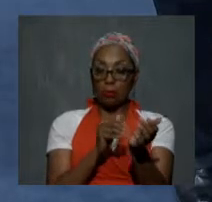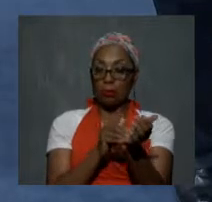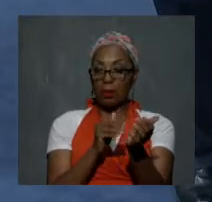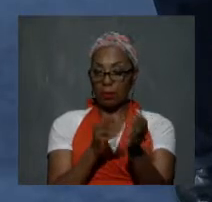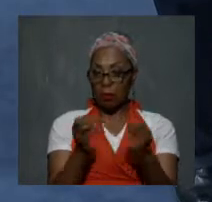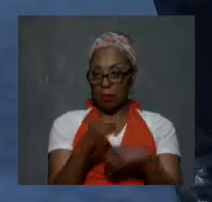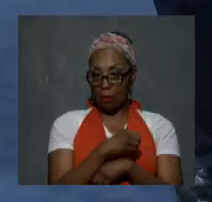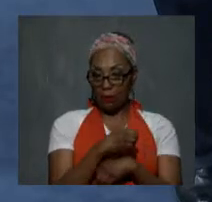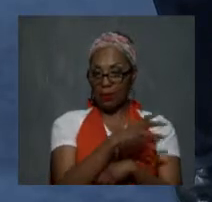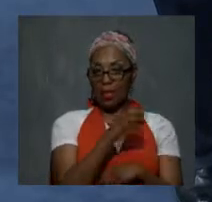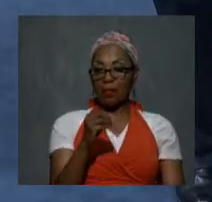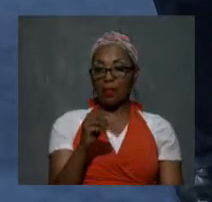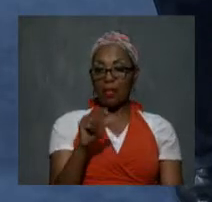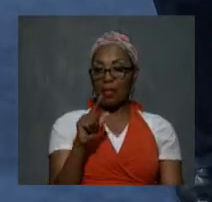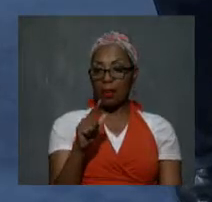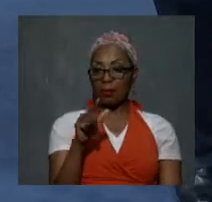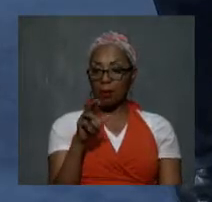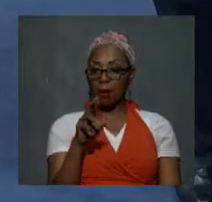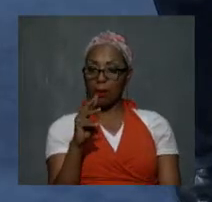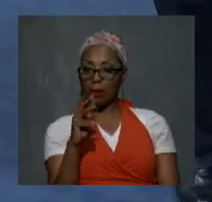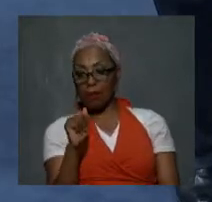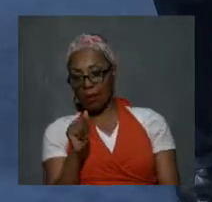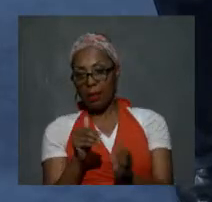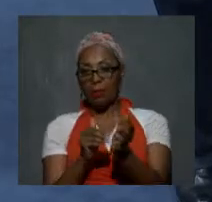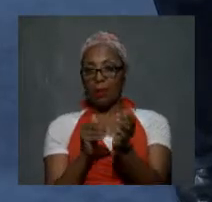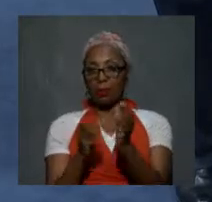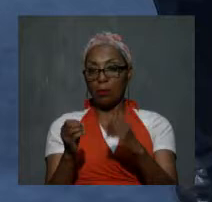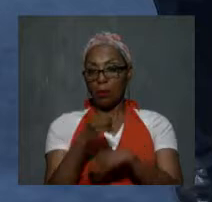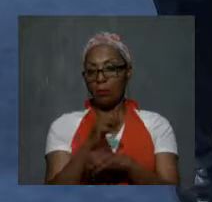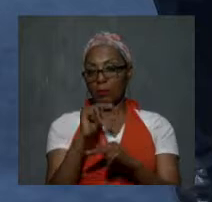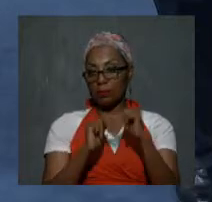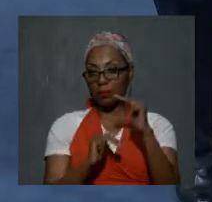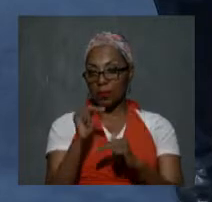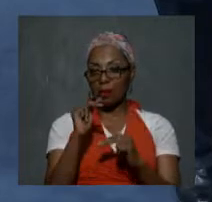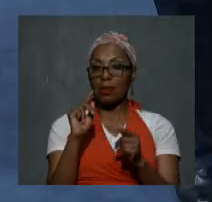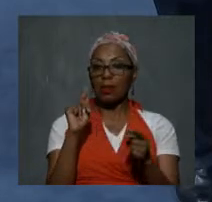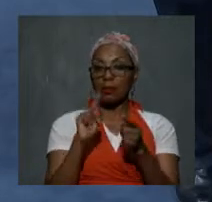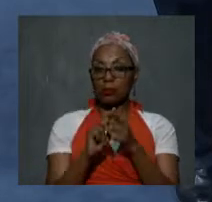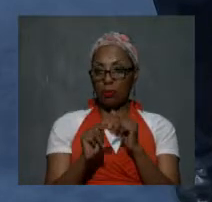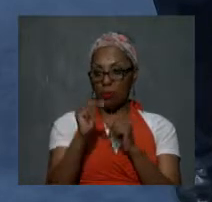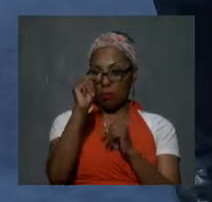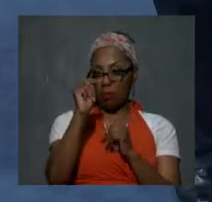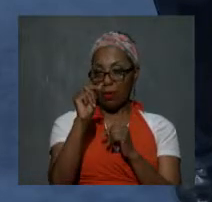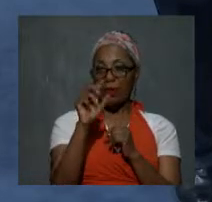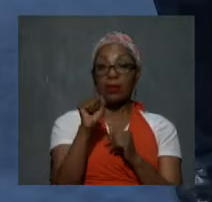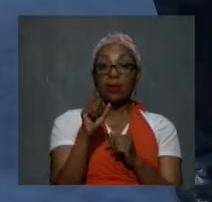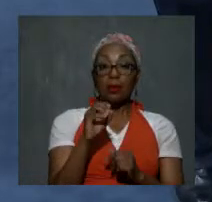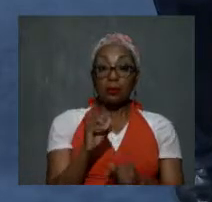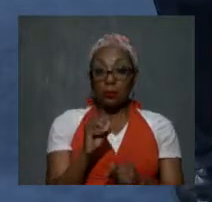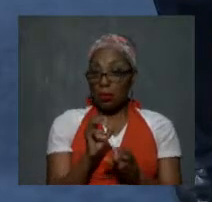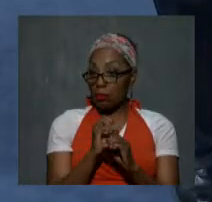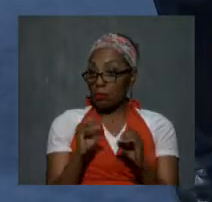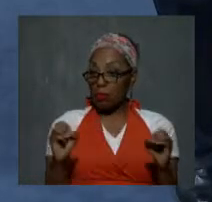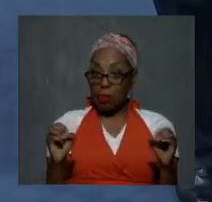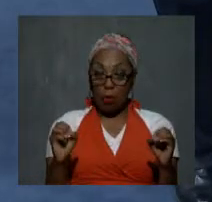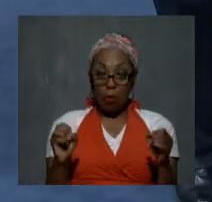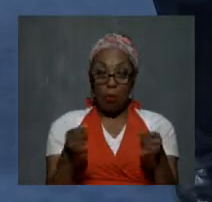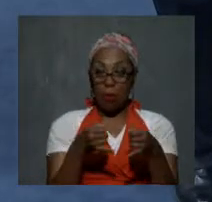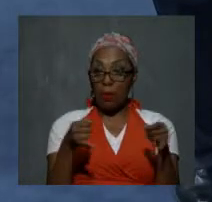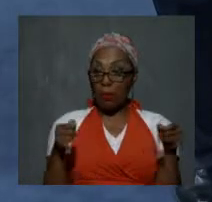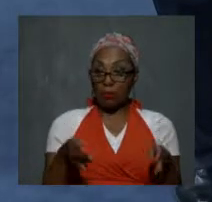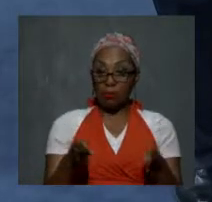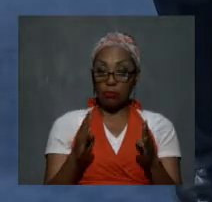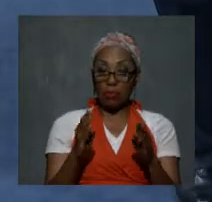the LRMA medical office building to the north. So there are no boundary street